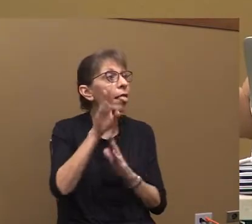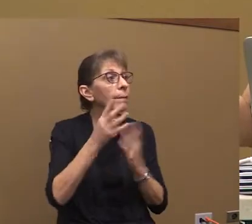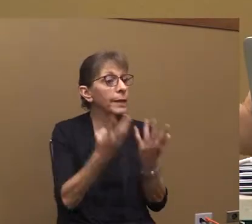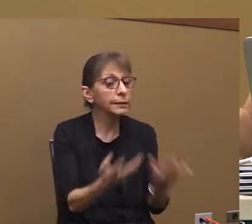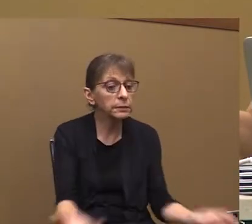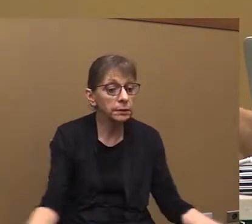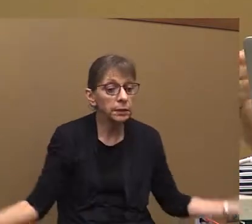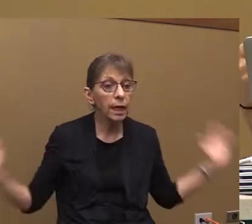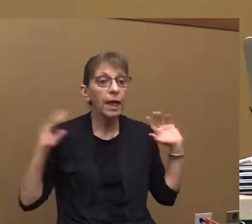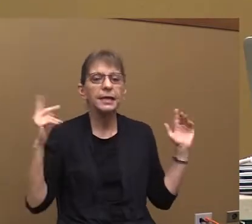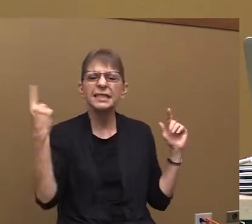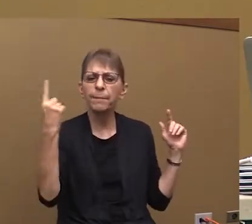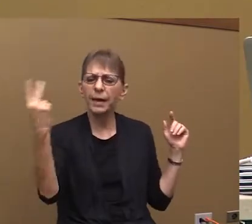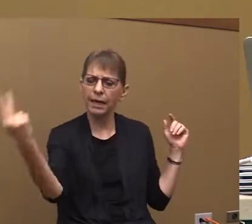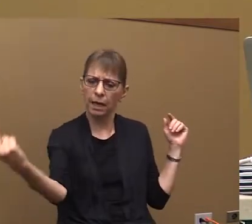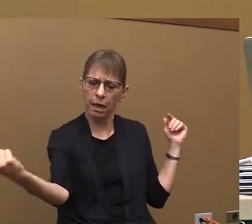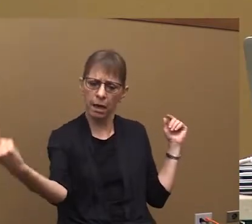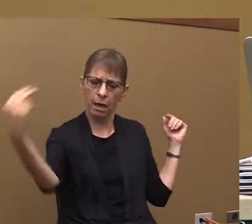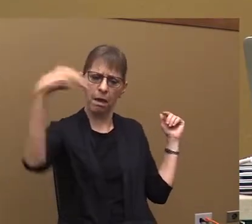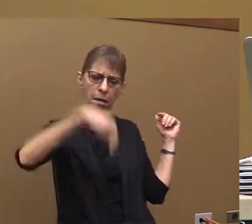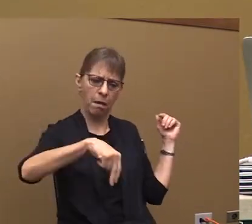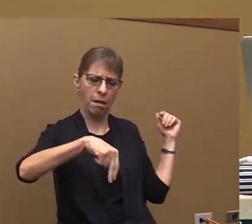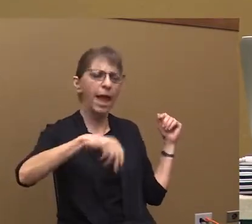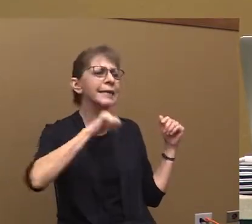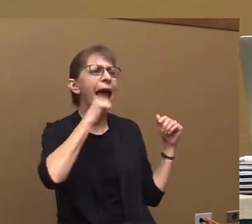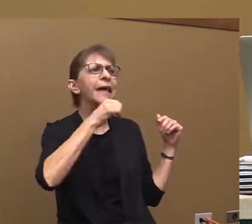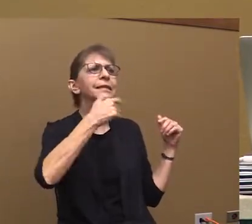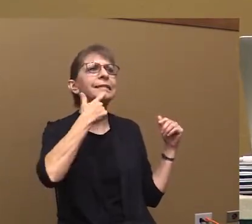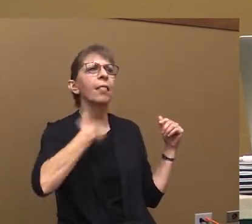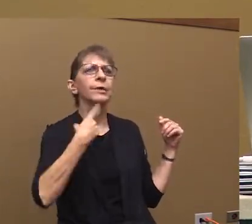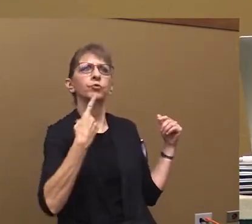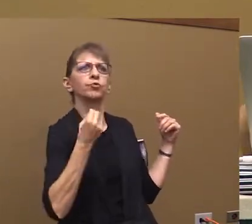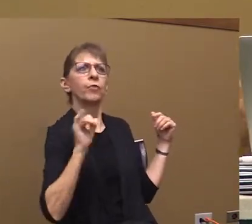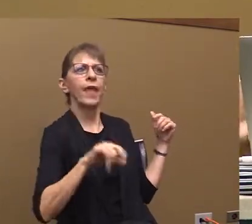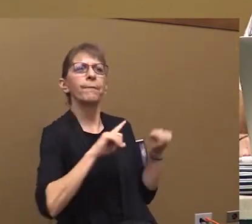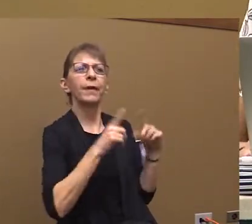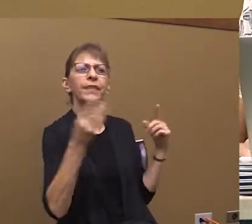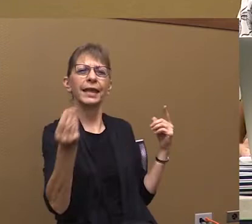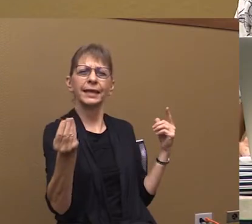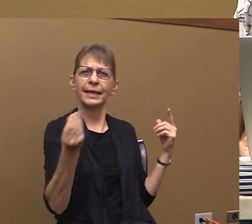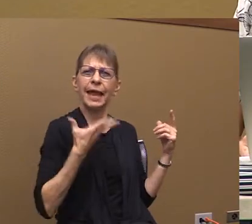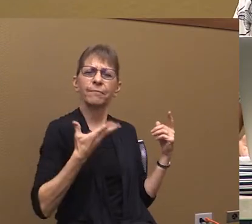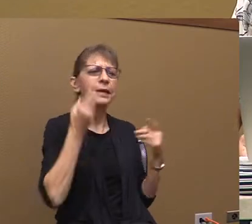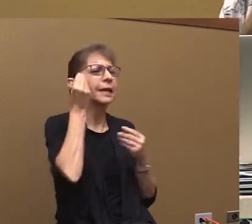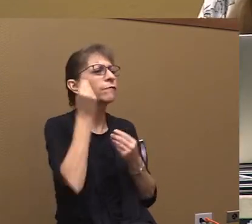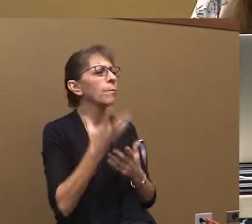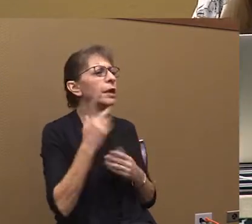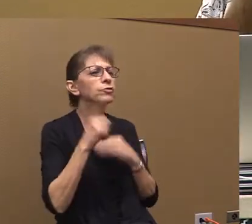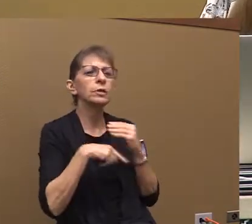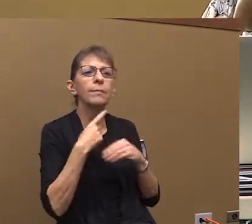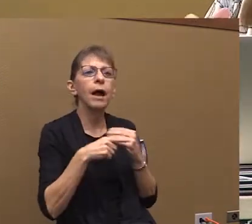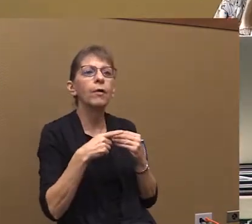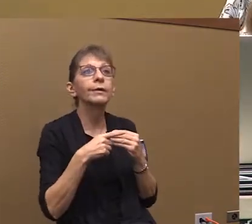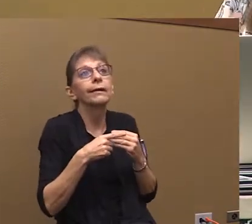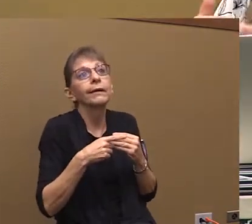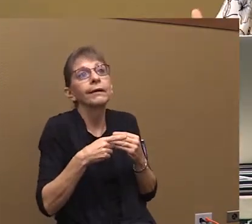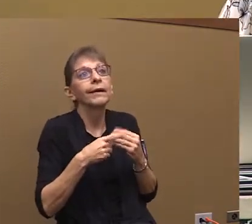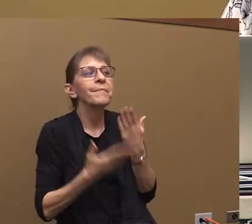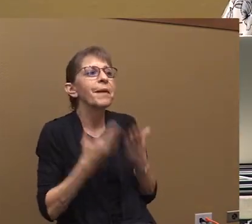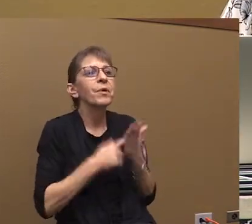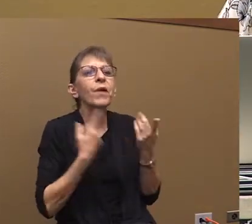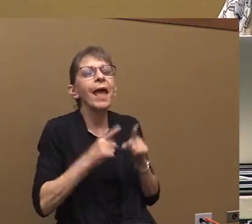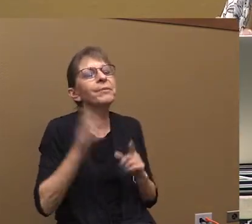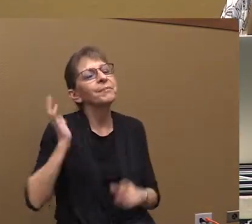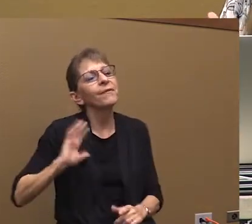proximal development, that they helped give you some information. They didn't tell you what to do necessarily, but they gave you some